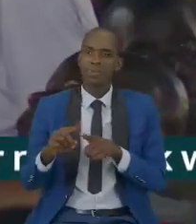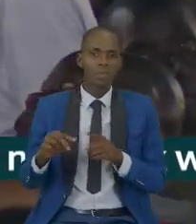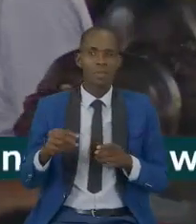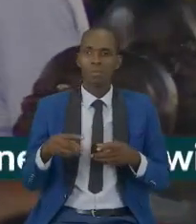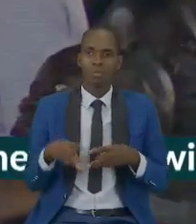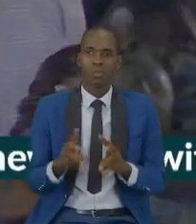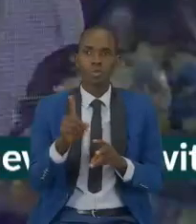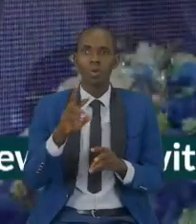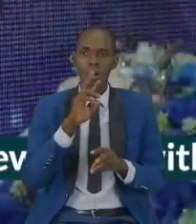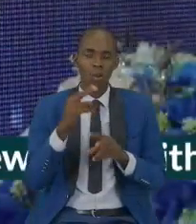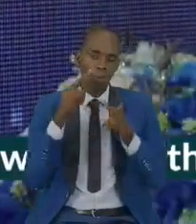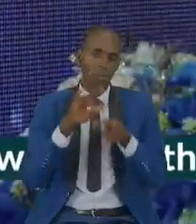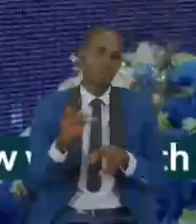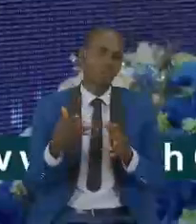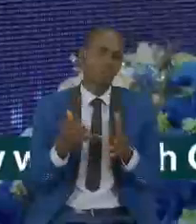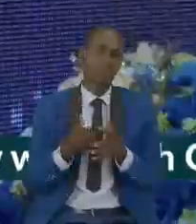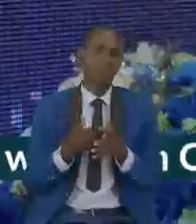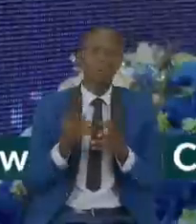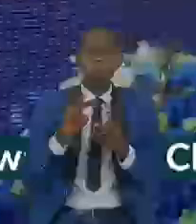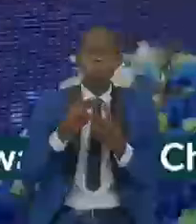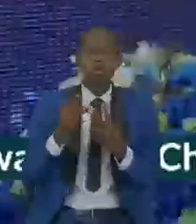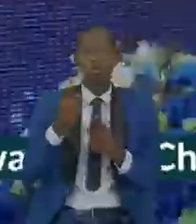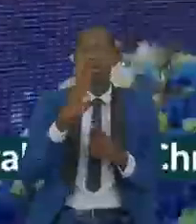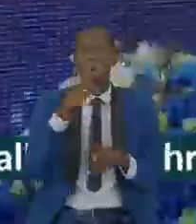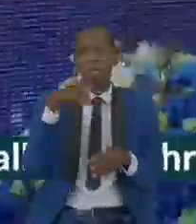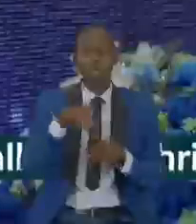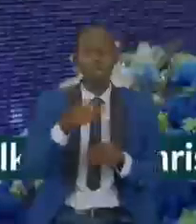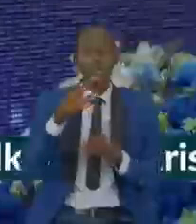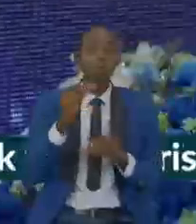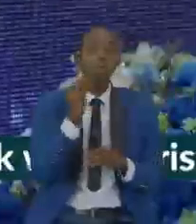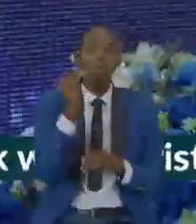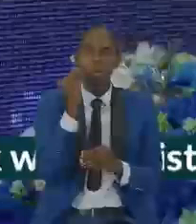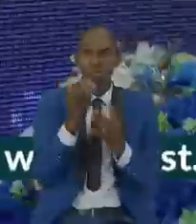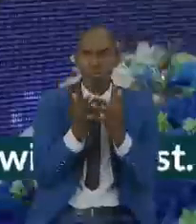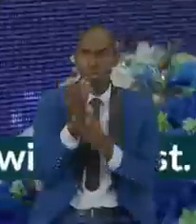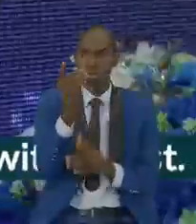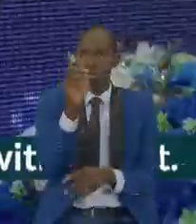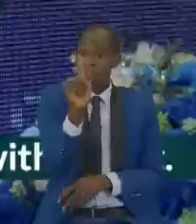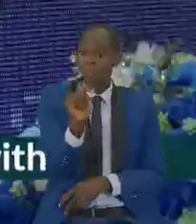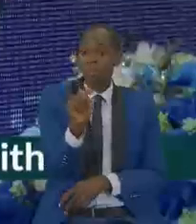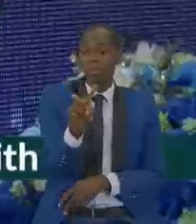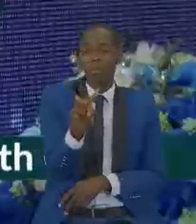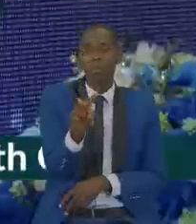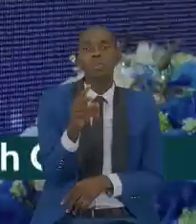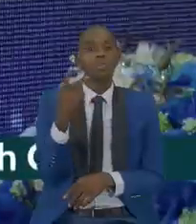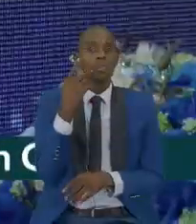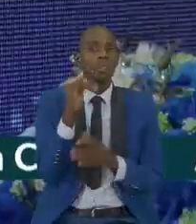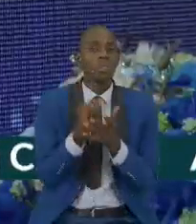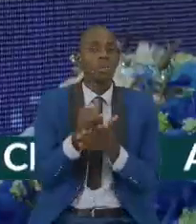can send your name and your phone number and your location